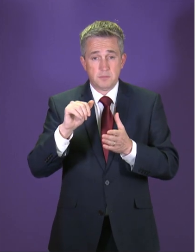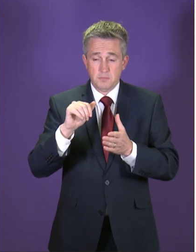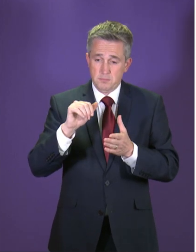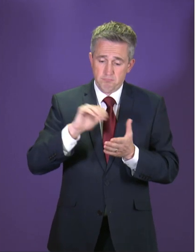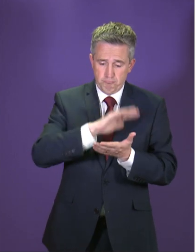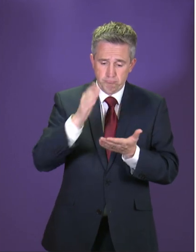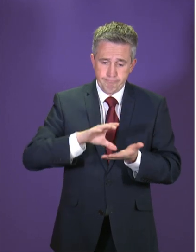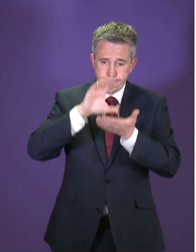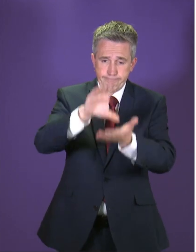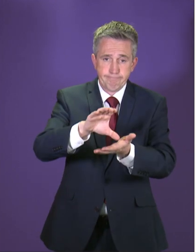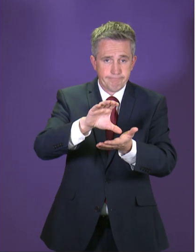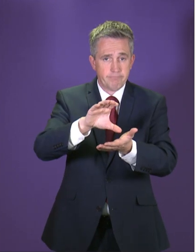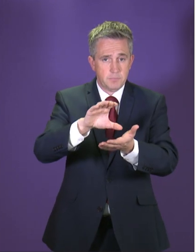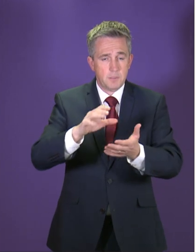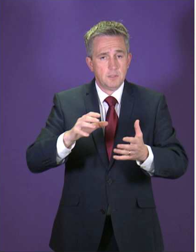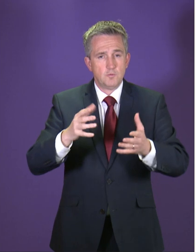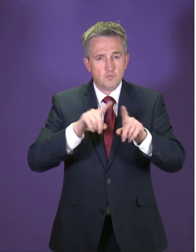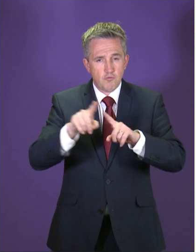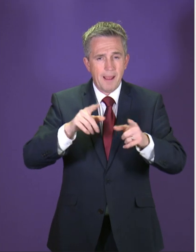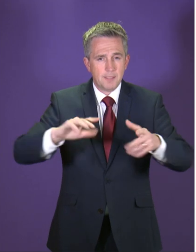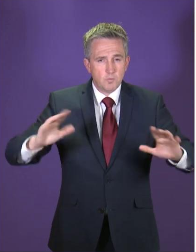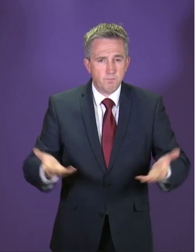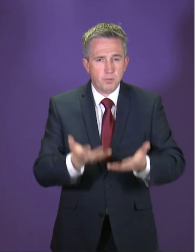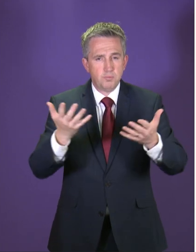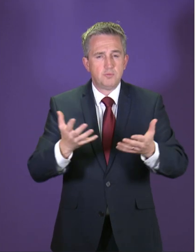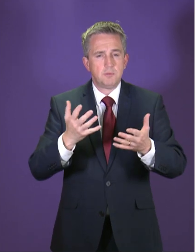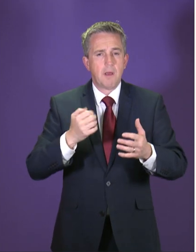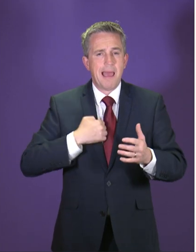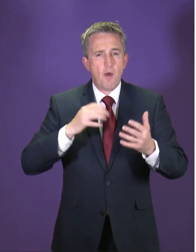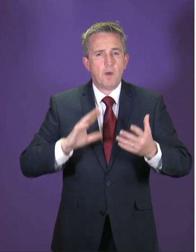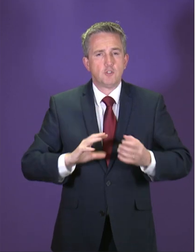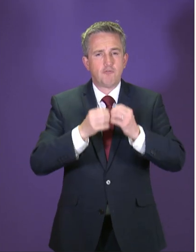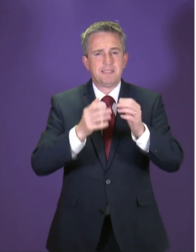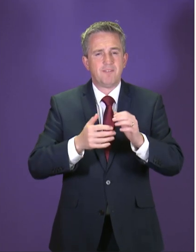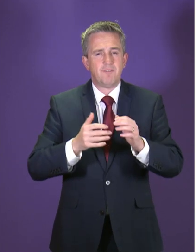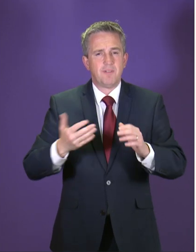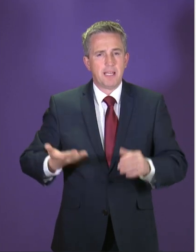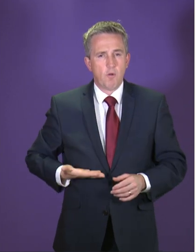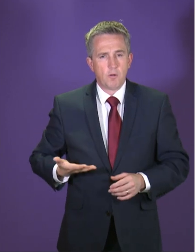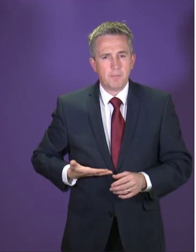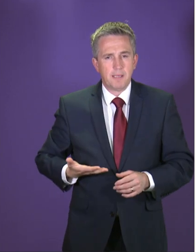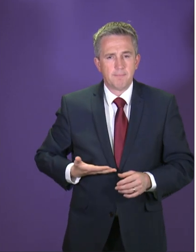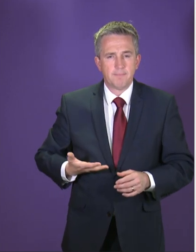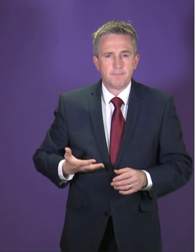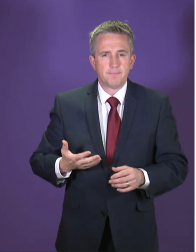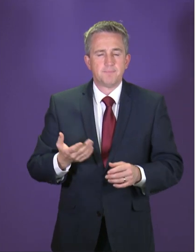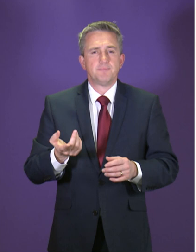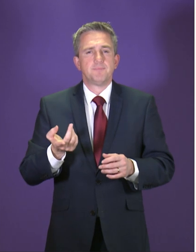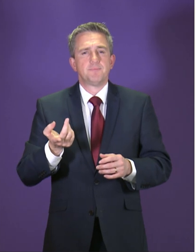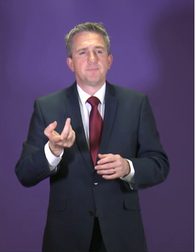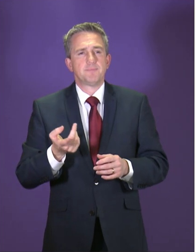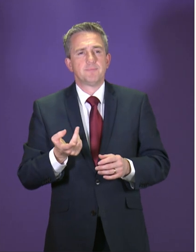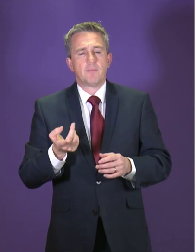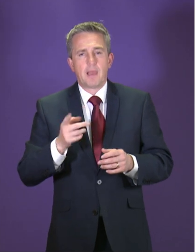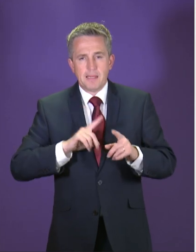trying to boost the development of our creative economy, seeing cultural as a